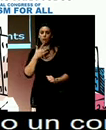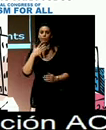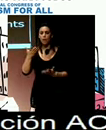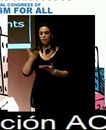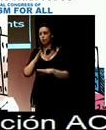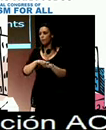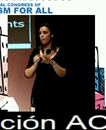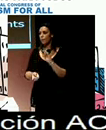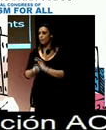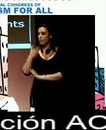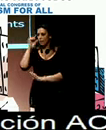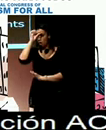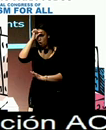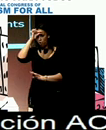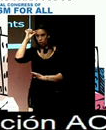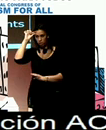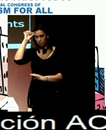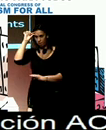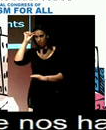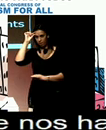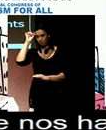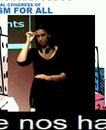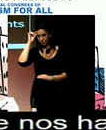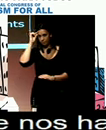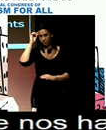to raise awareness.